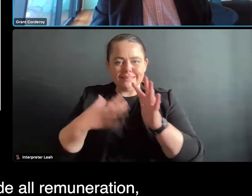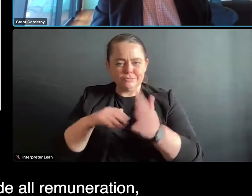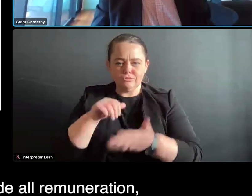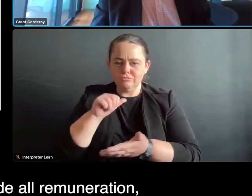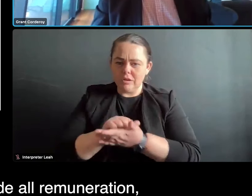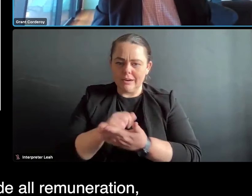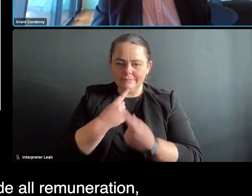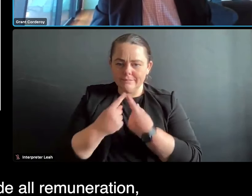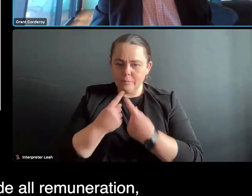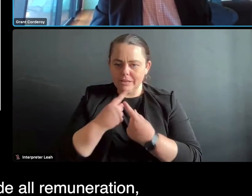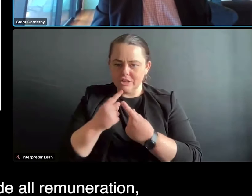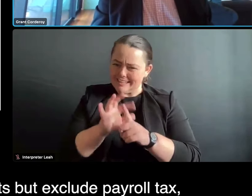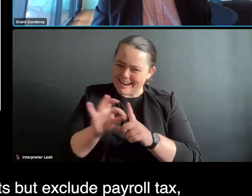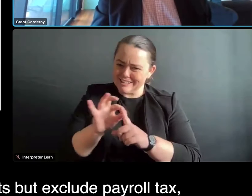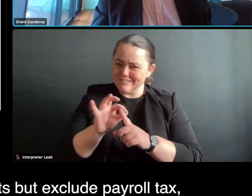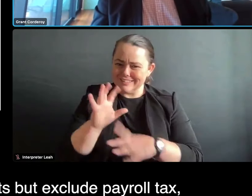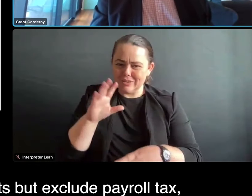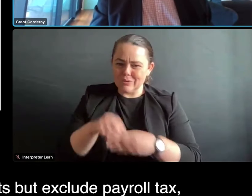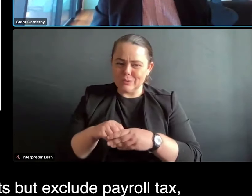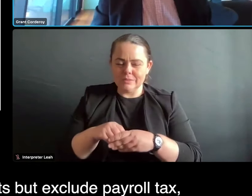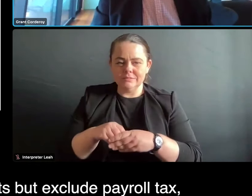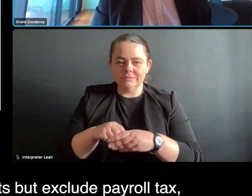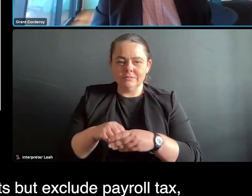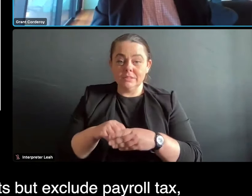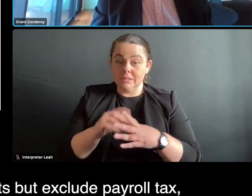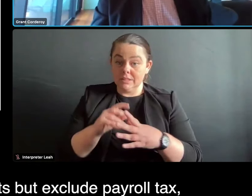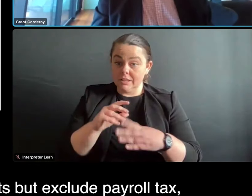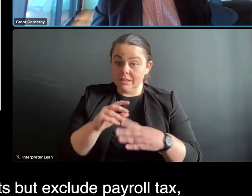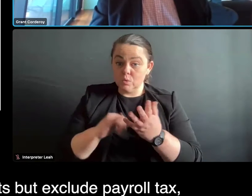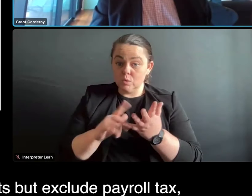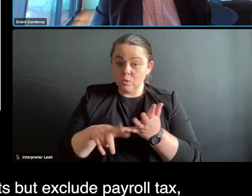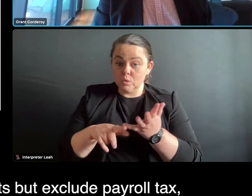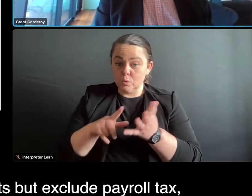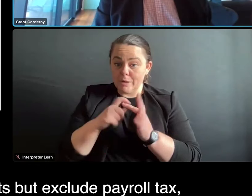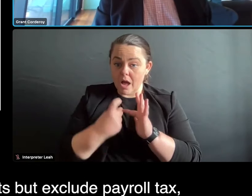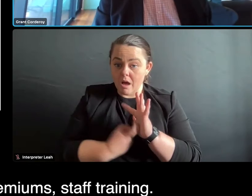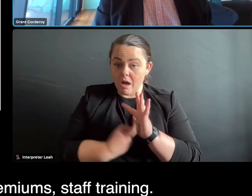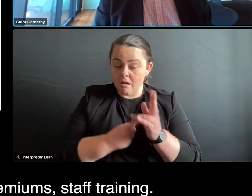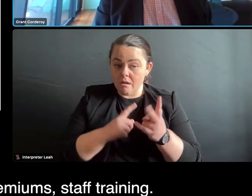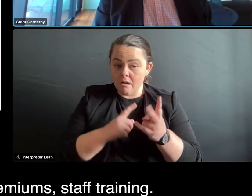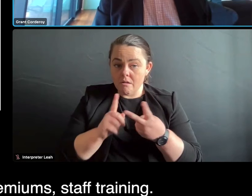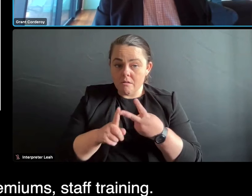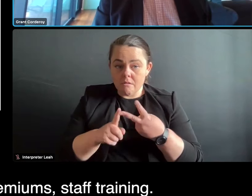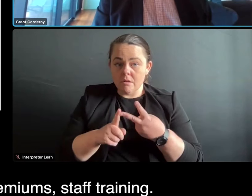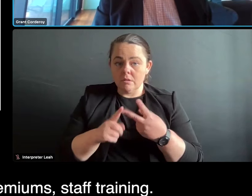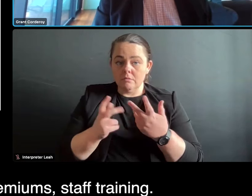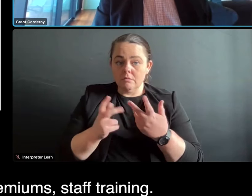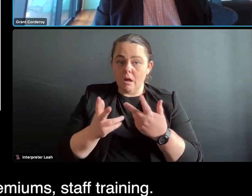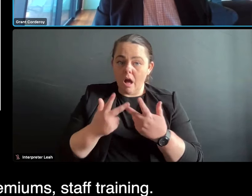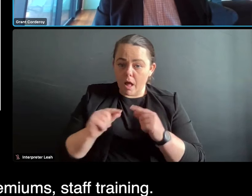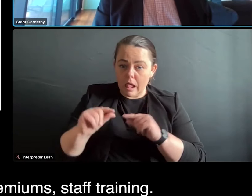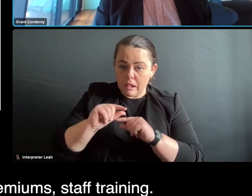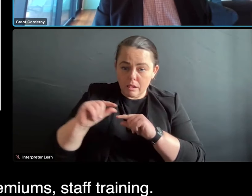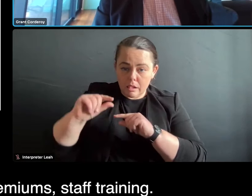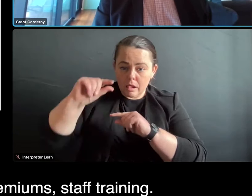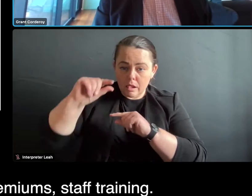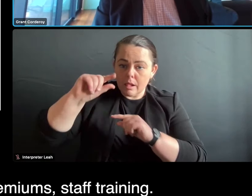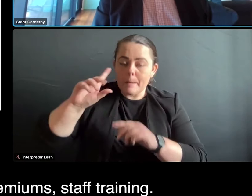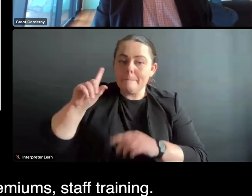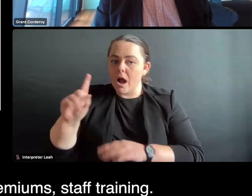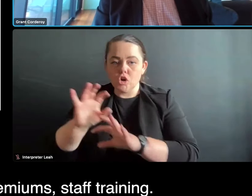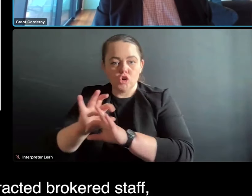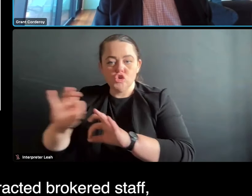include all remuneration, superannuation and on-costs, but exclude payroll tax, workers' compensation, premium, staff